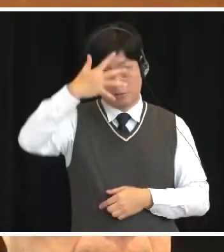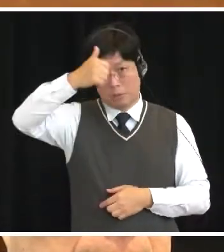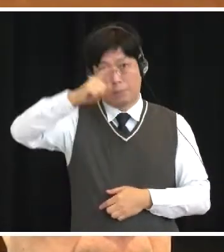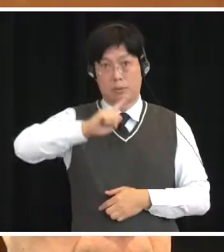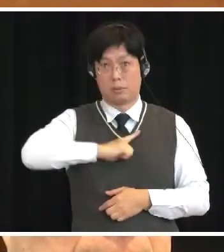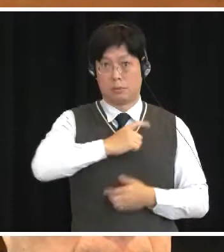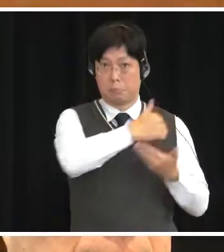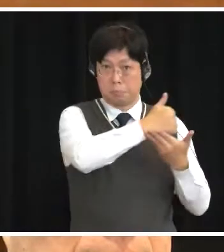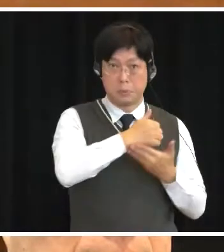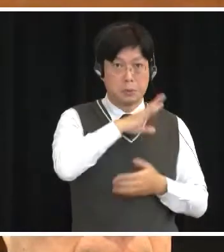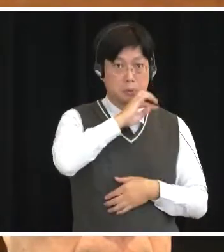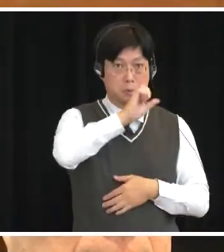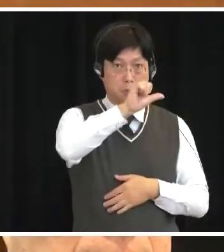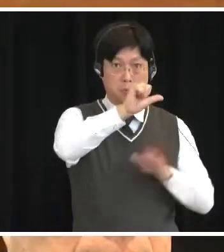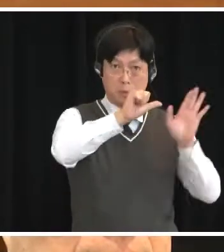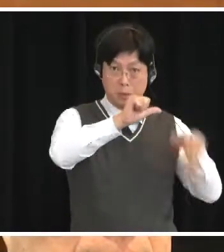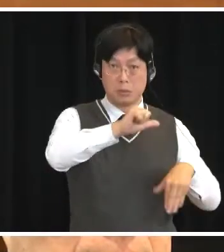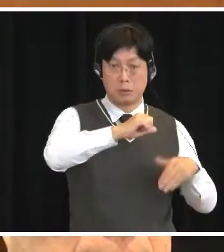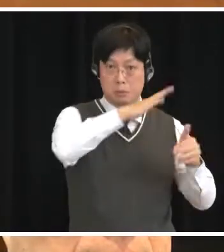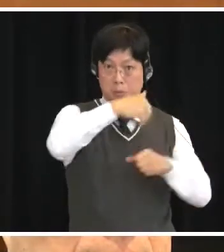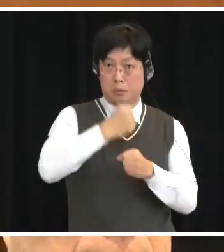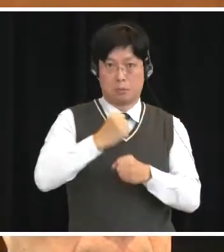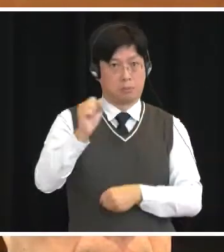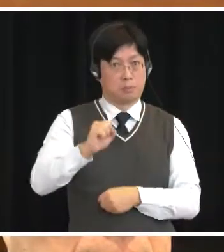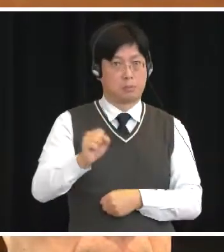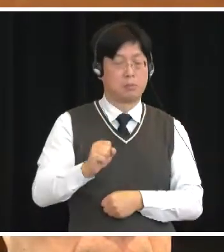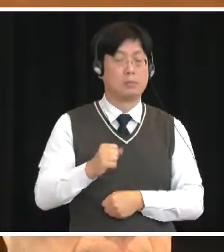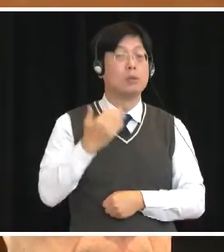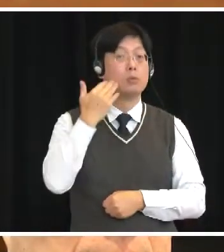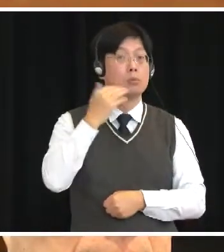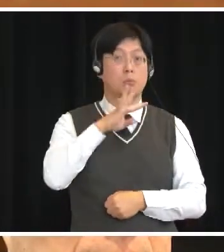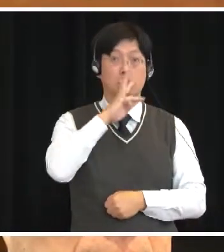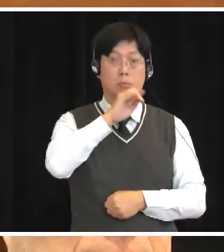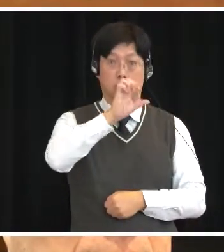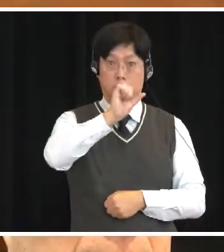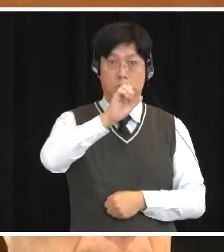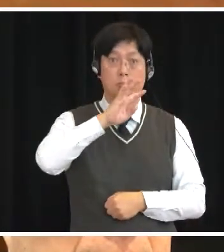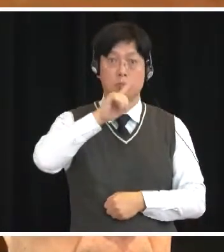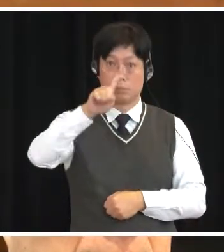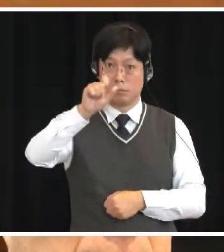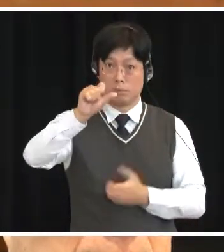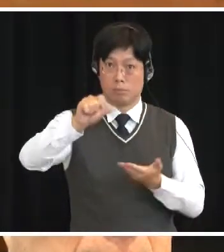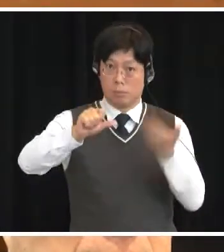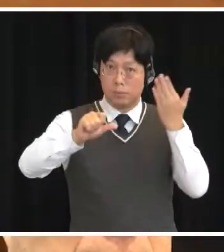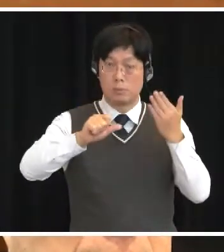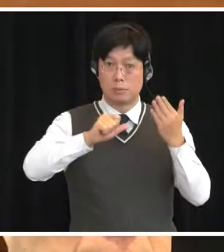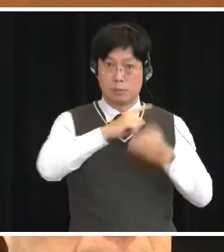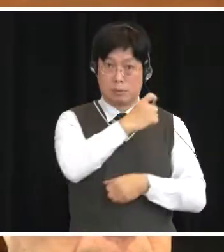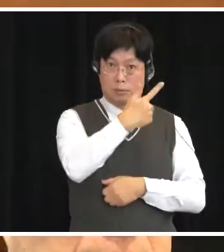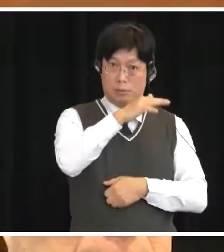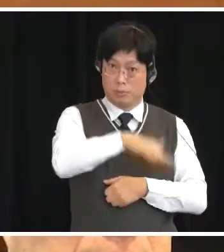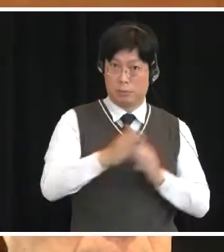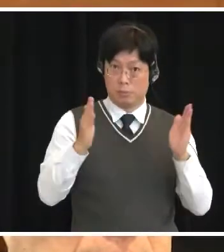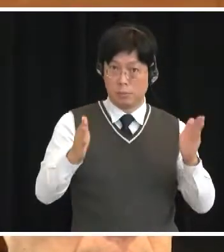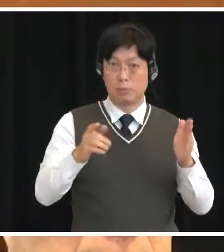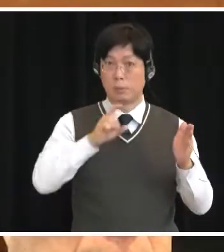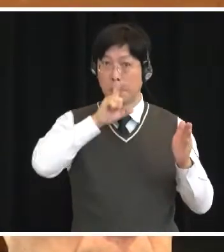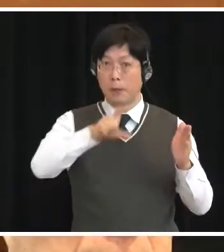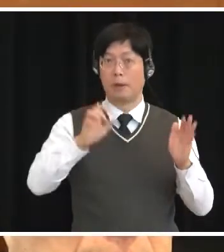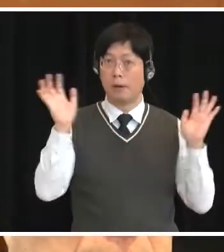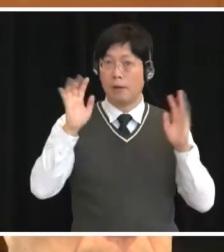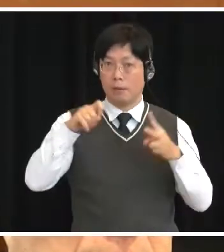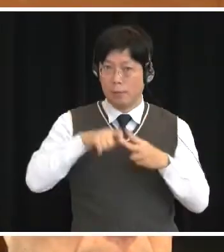make sure they follow the Labor Standard Act as well as the Labor Safety